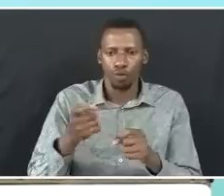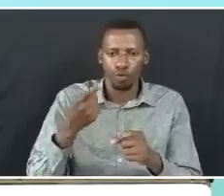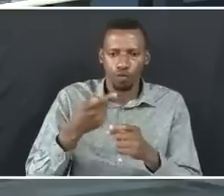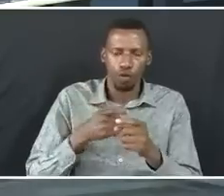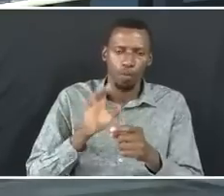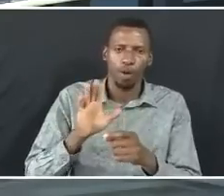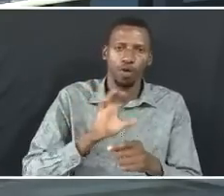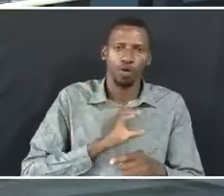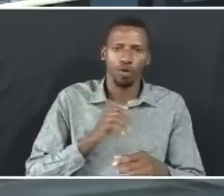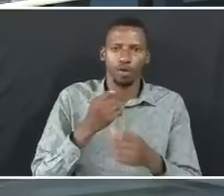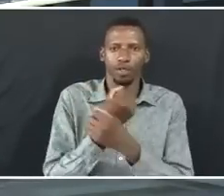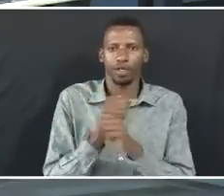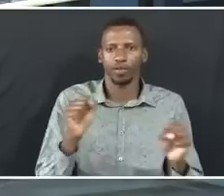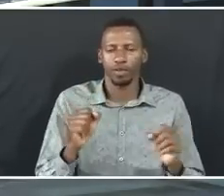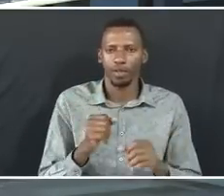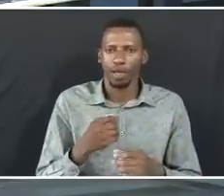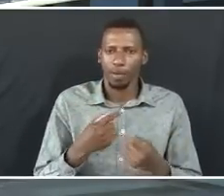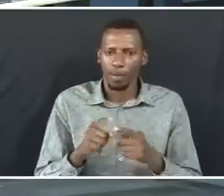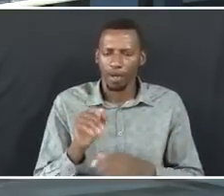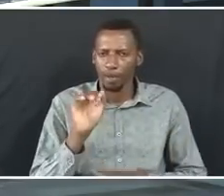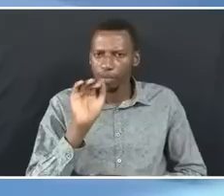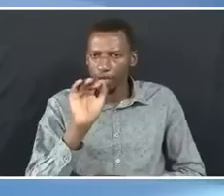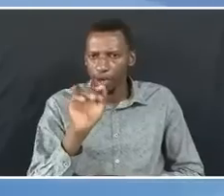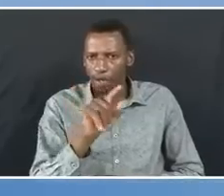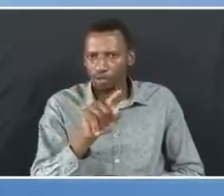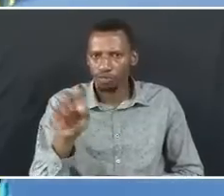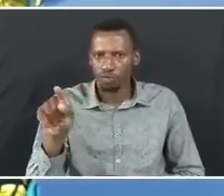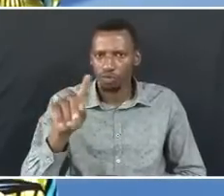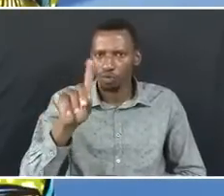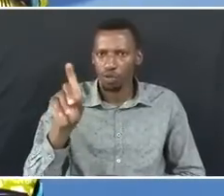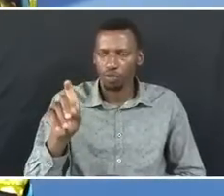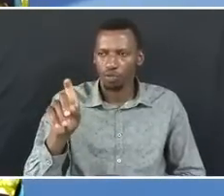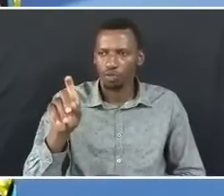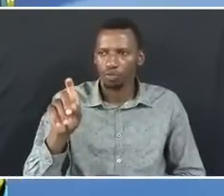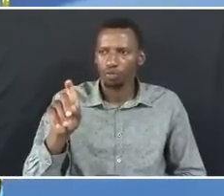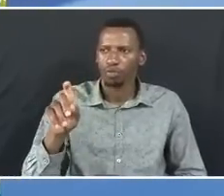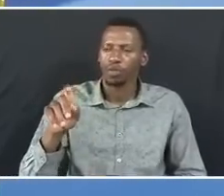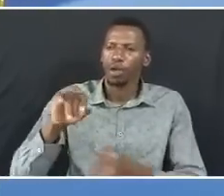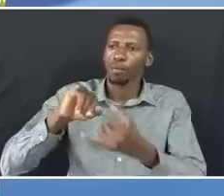Question. Is polygamy cultural or it is sin?